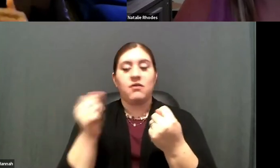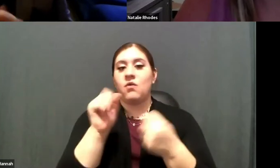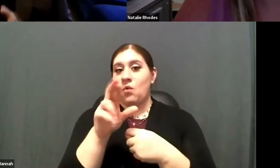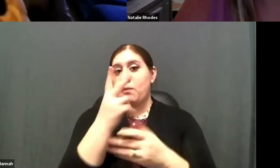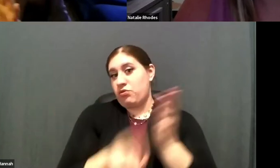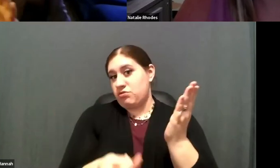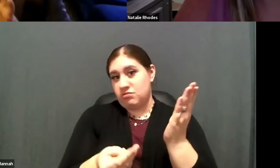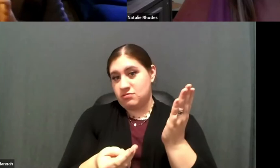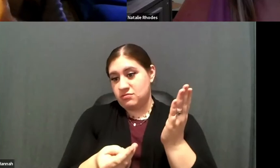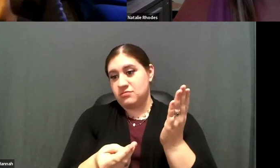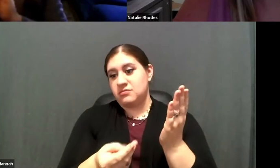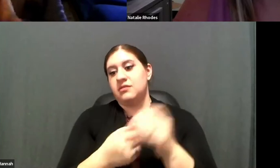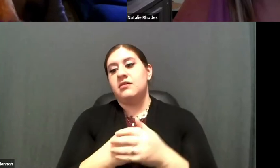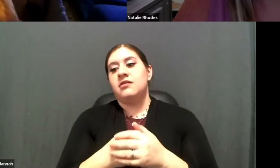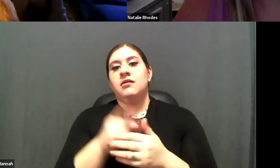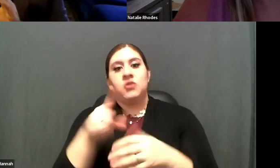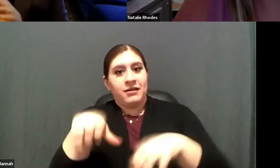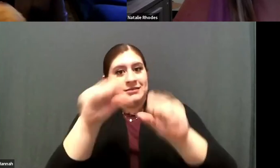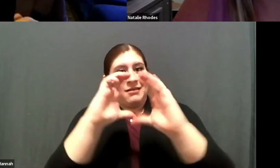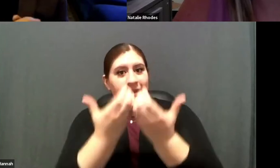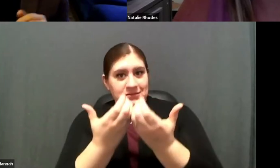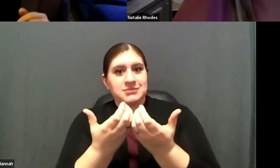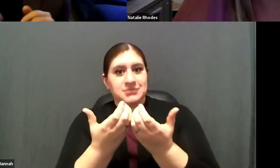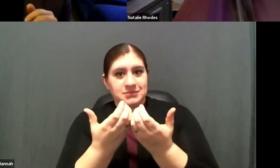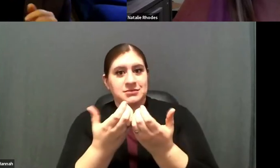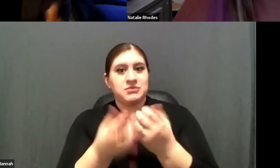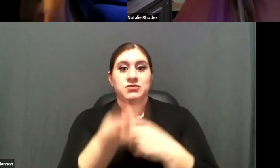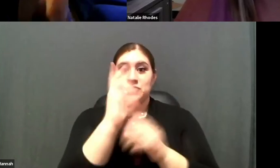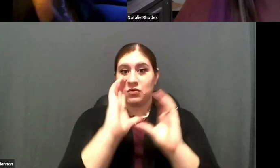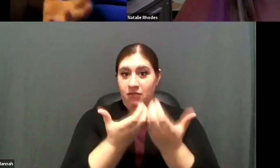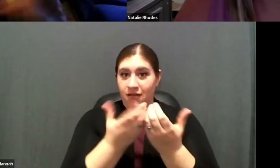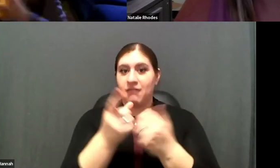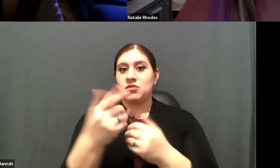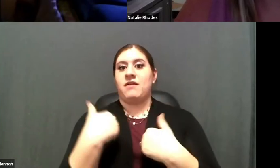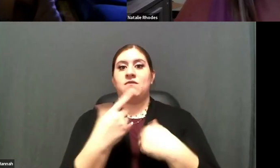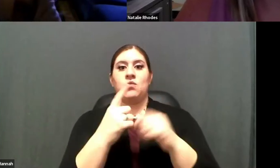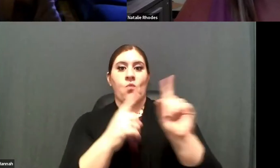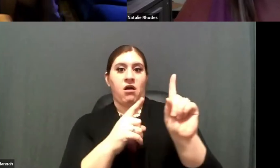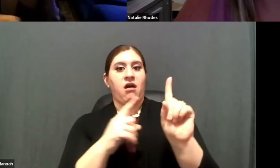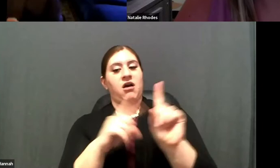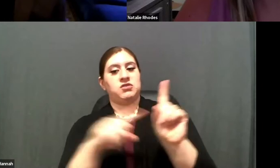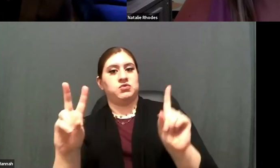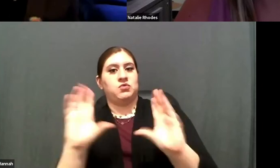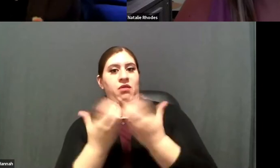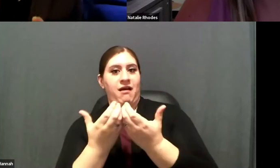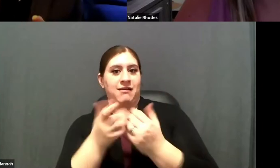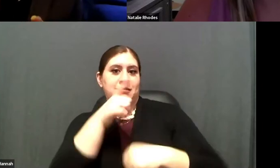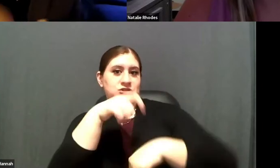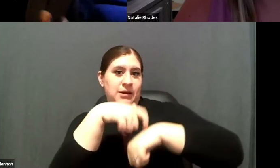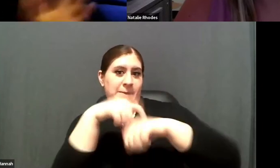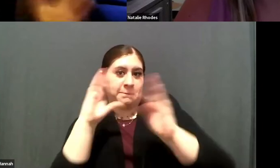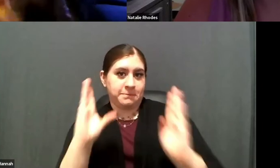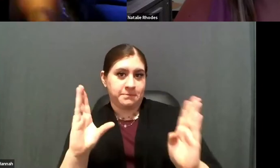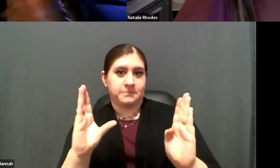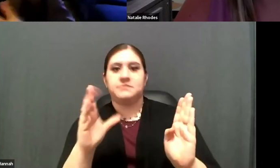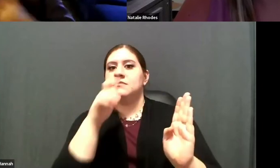both. So you can take two classes. So that gets you your 1 to 2 classes at lunchtime. So it